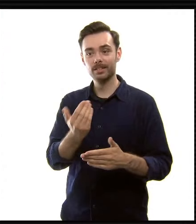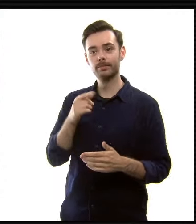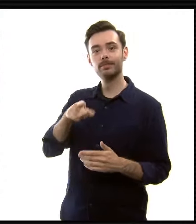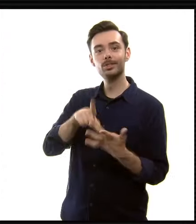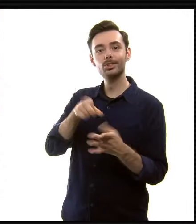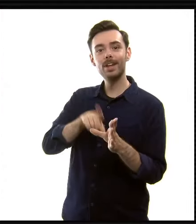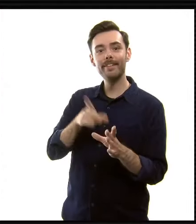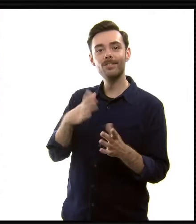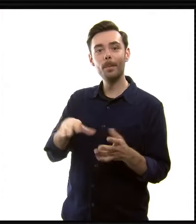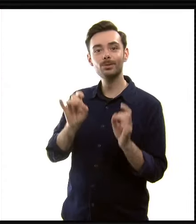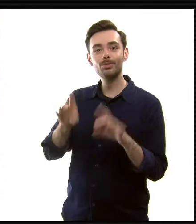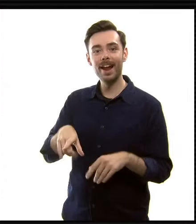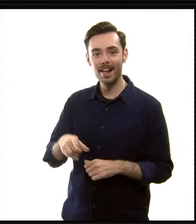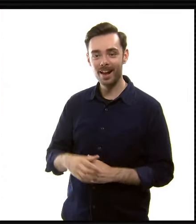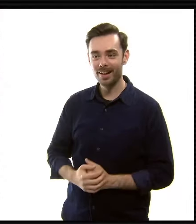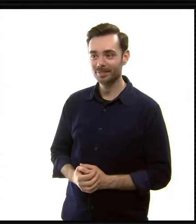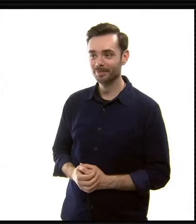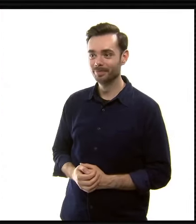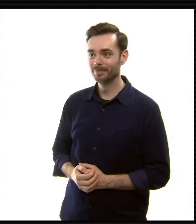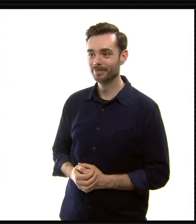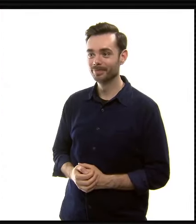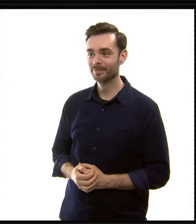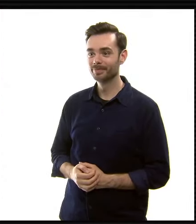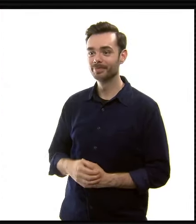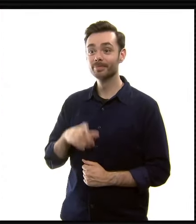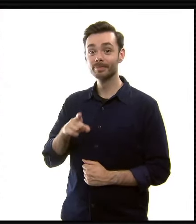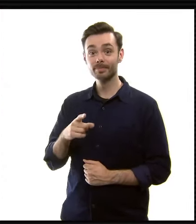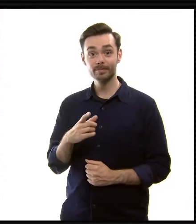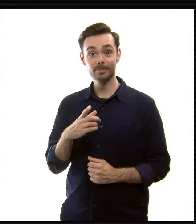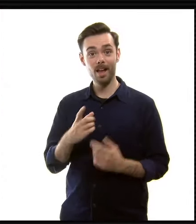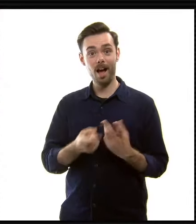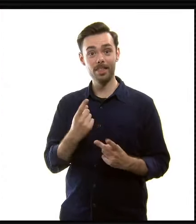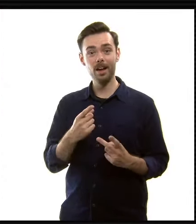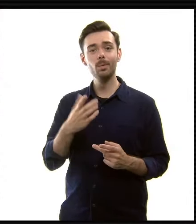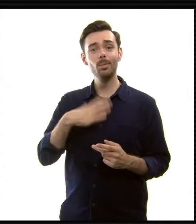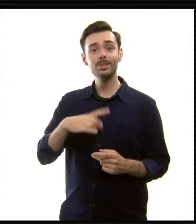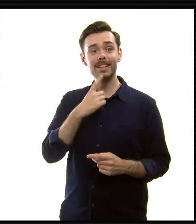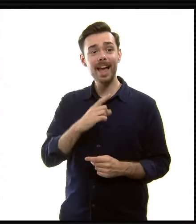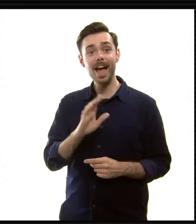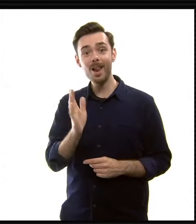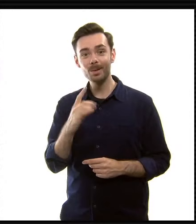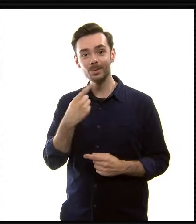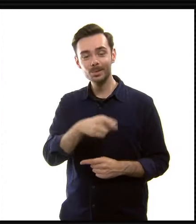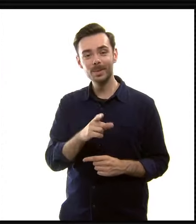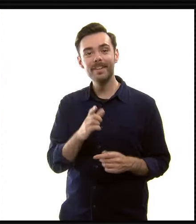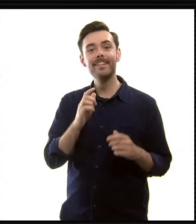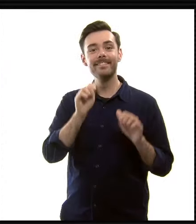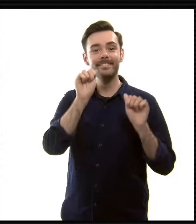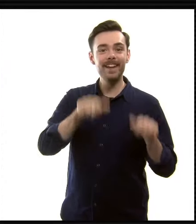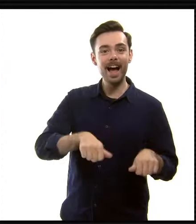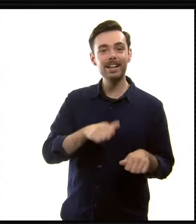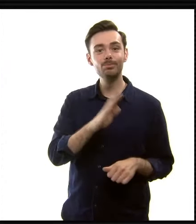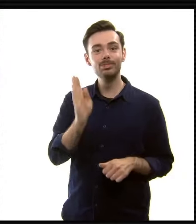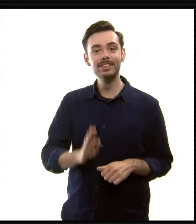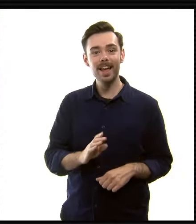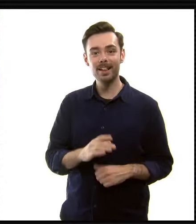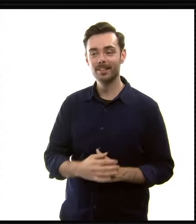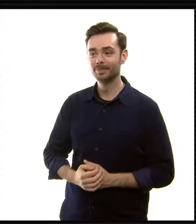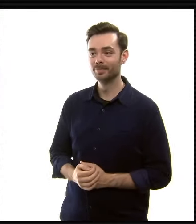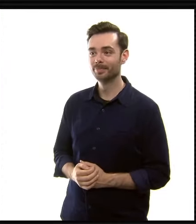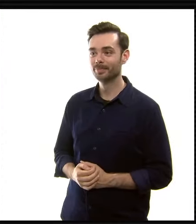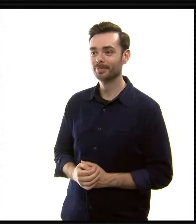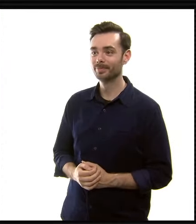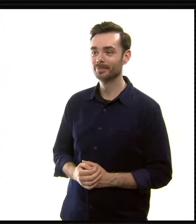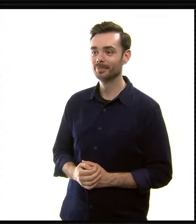say a hello to all the Lego fans from Brazil? We are loving LegoCon. That's from Regina. Big up all the Brazilians. And finally, there's